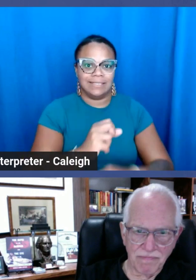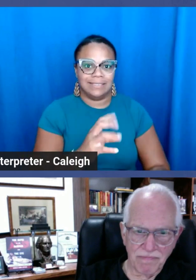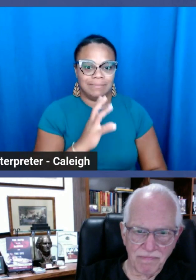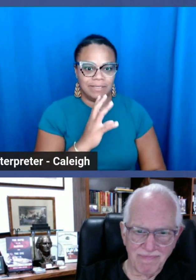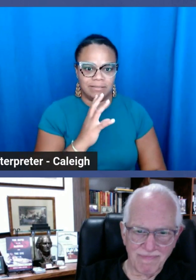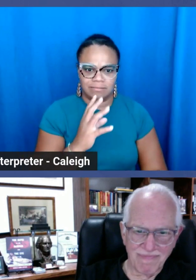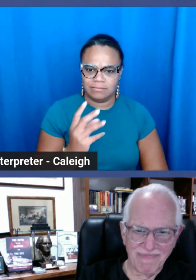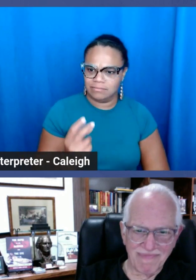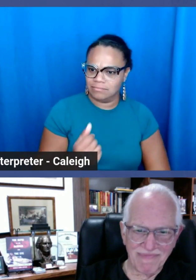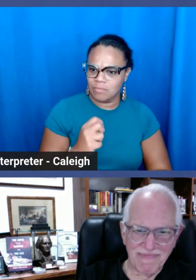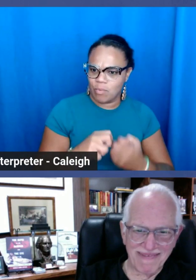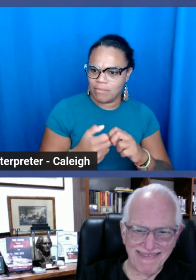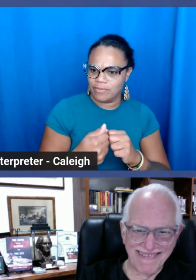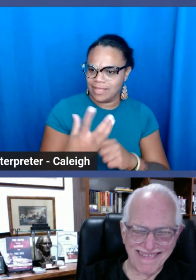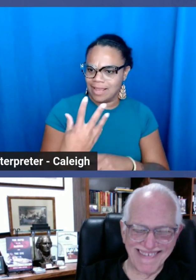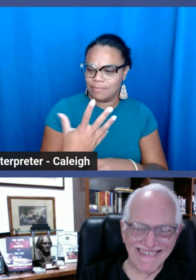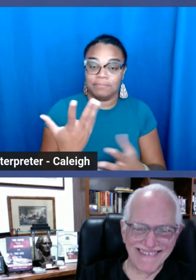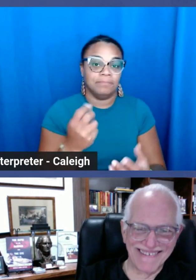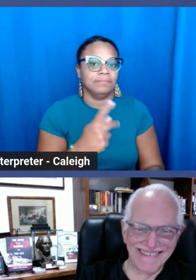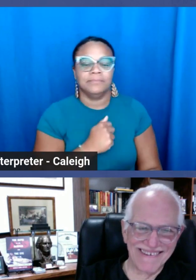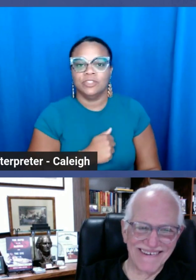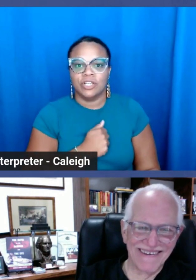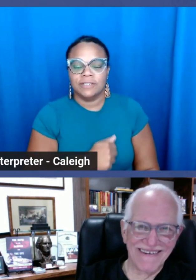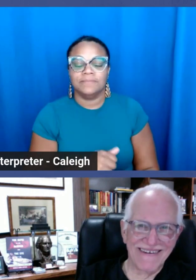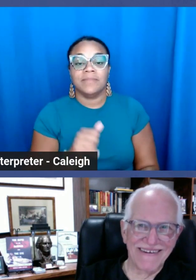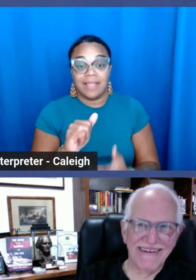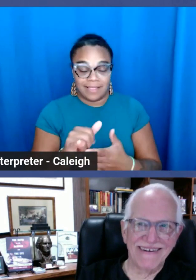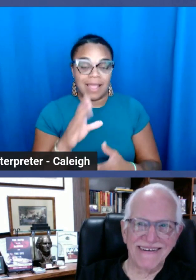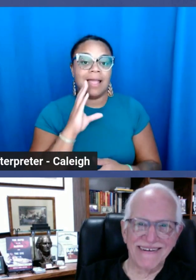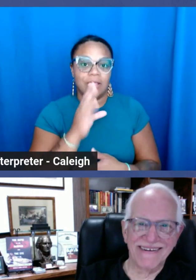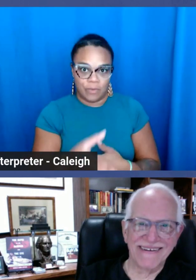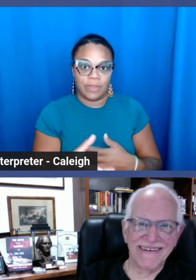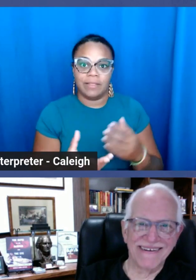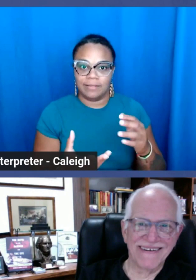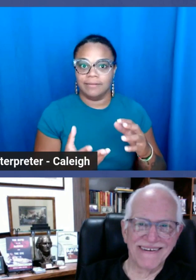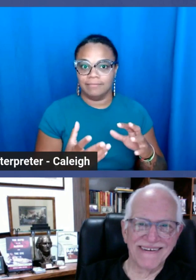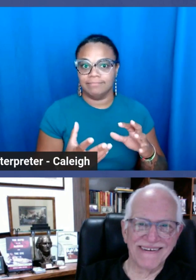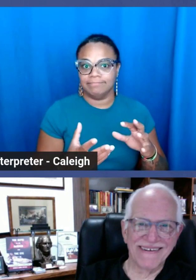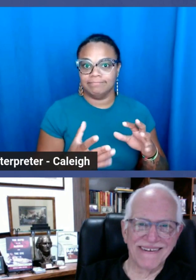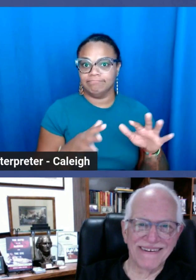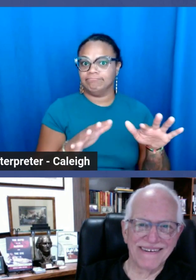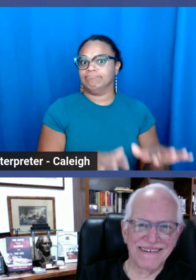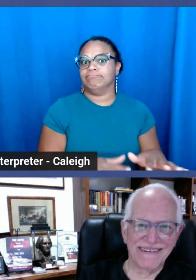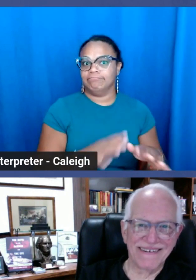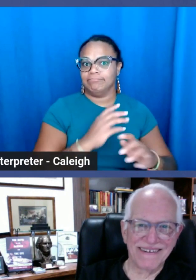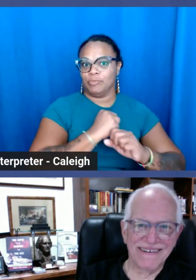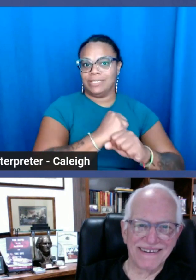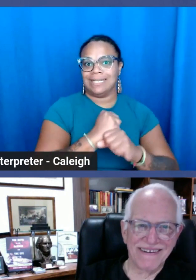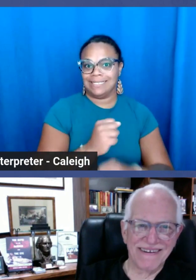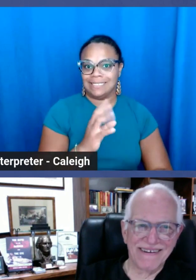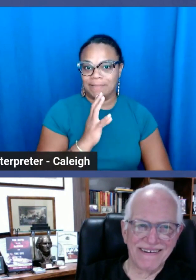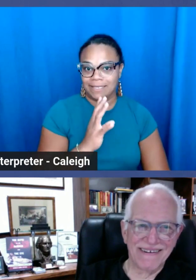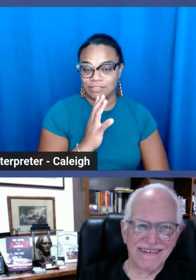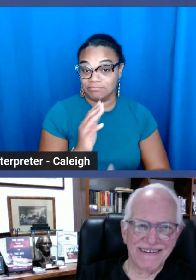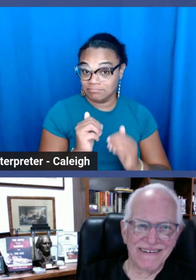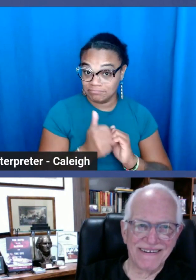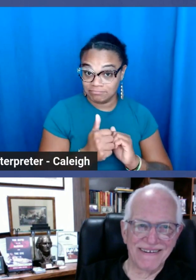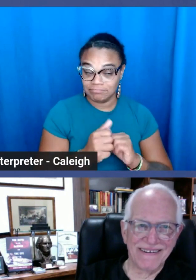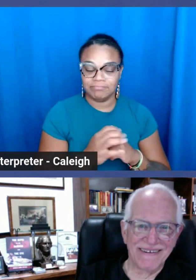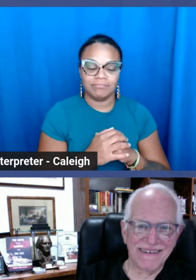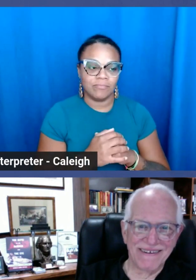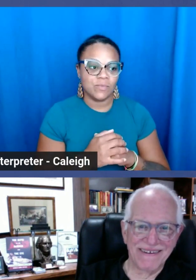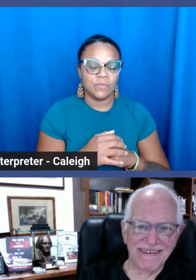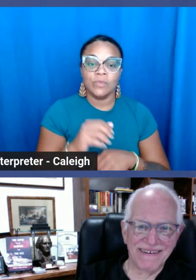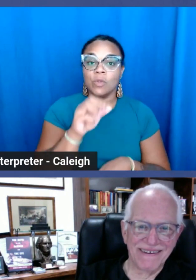camera. Oh, sorry. That ultimately chills protected speech in a couple of ways. One is